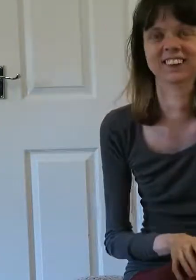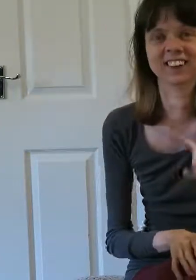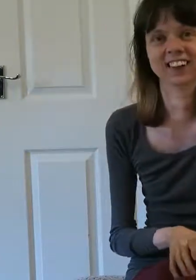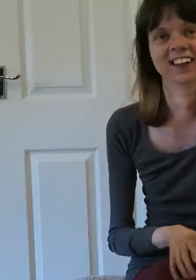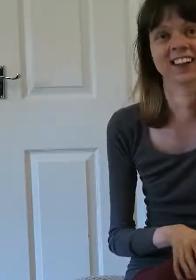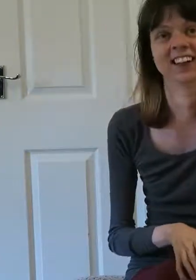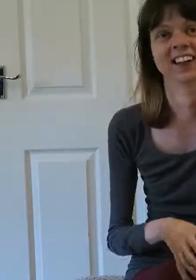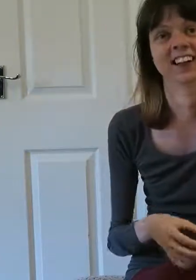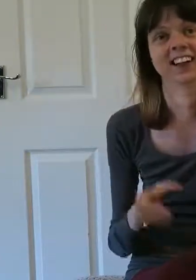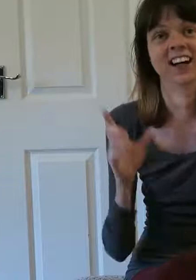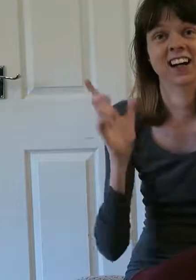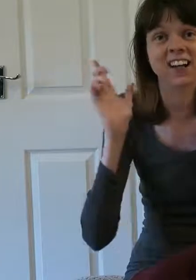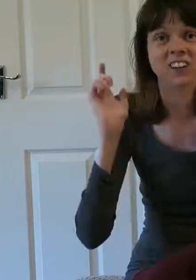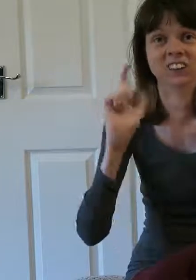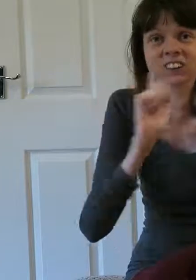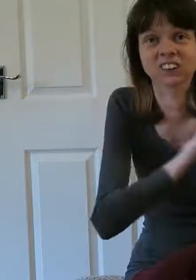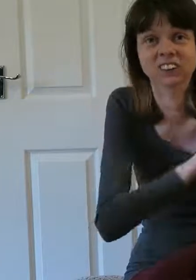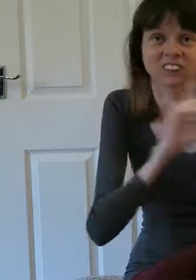No. No.